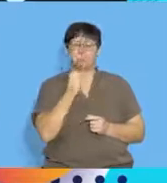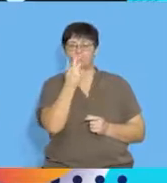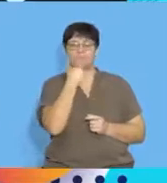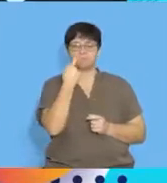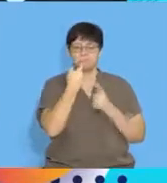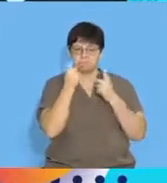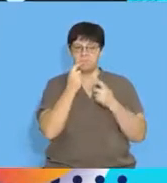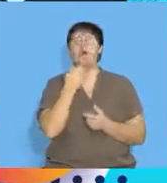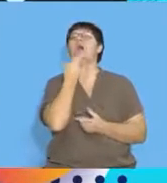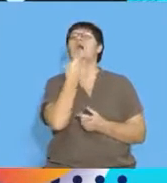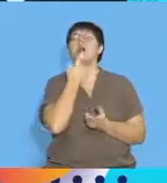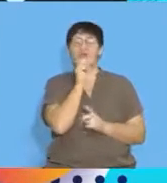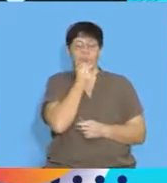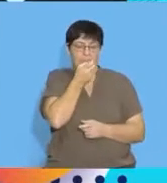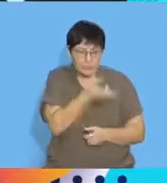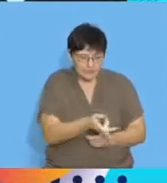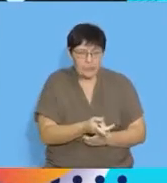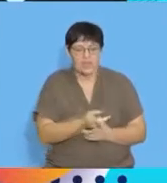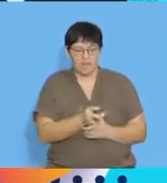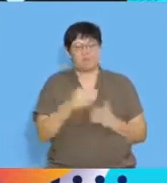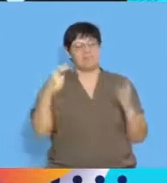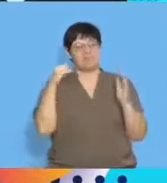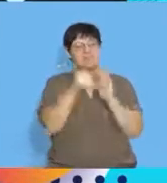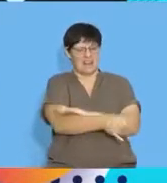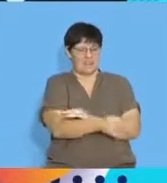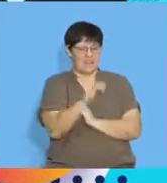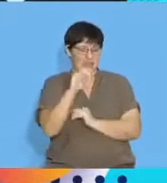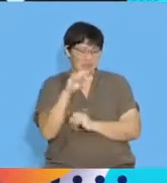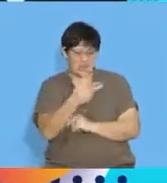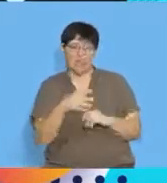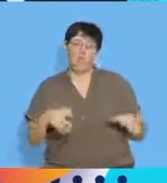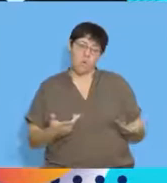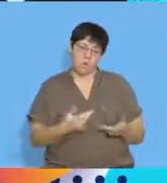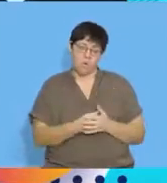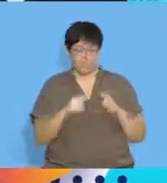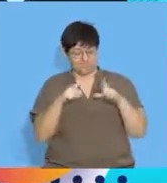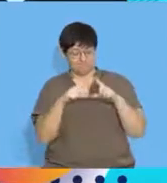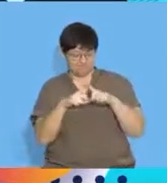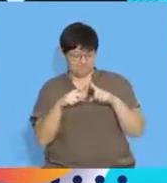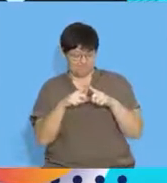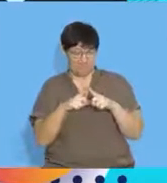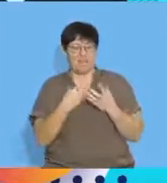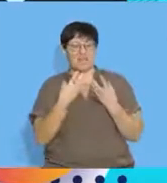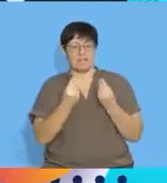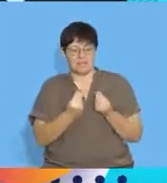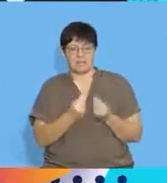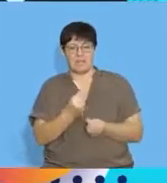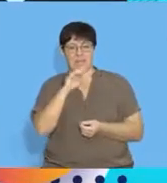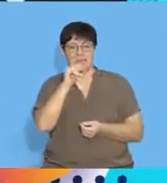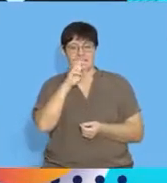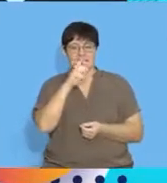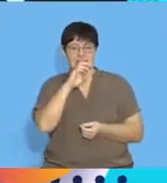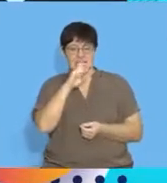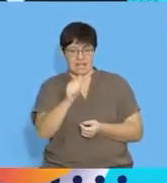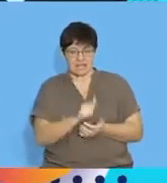you gargle, right? And it kills the fungus. Or if you, right, have a vaginal infection, candida, the thrush, the